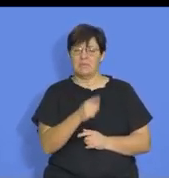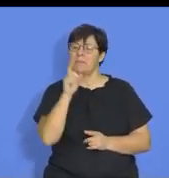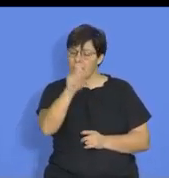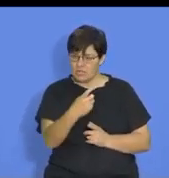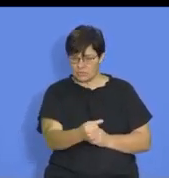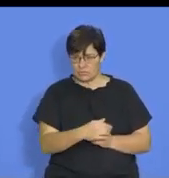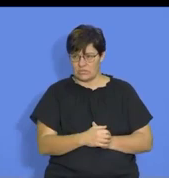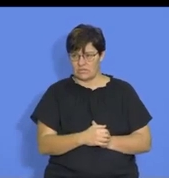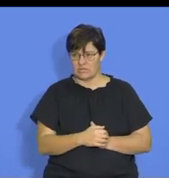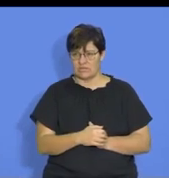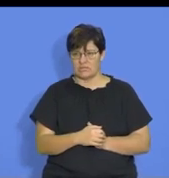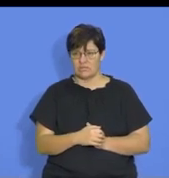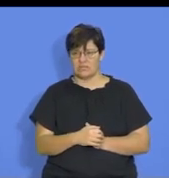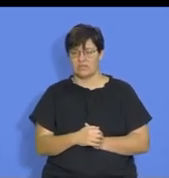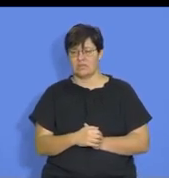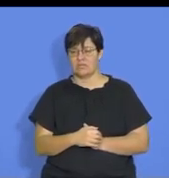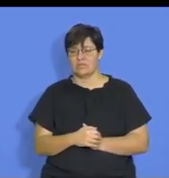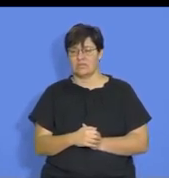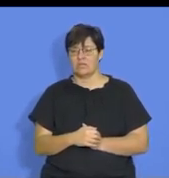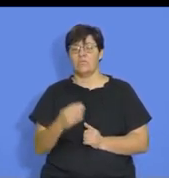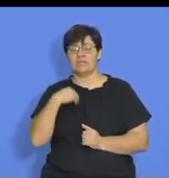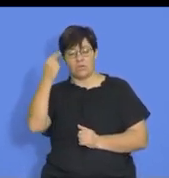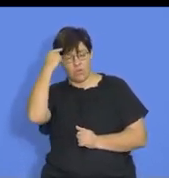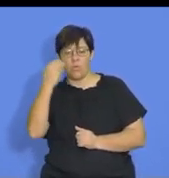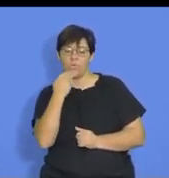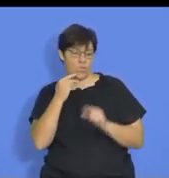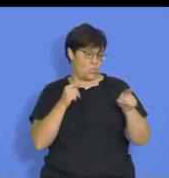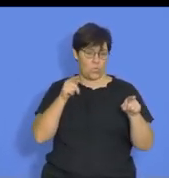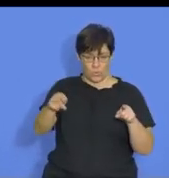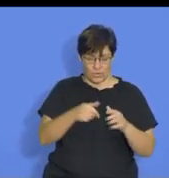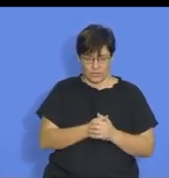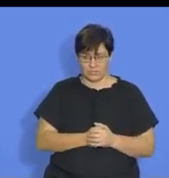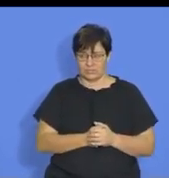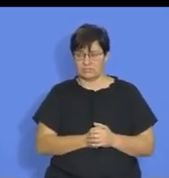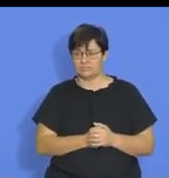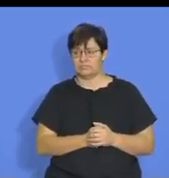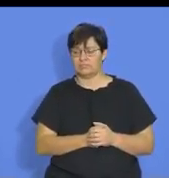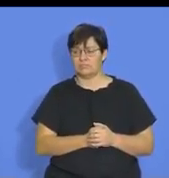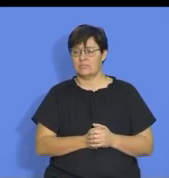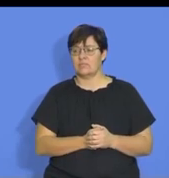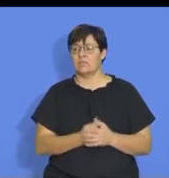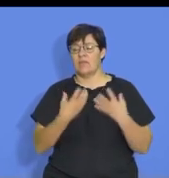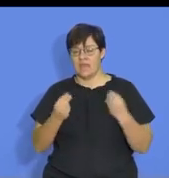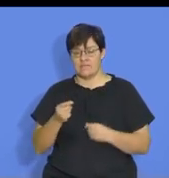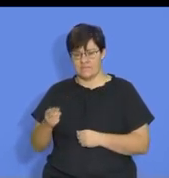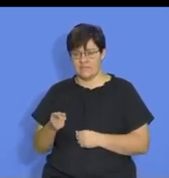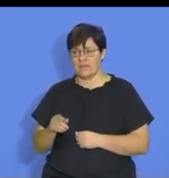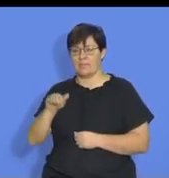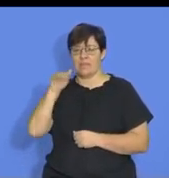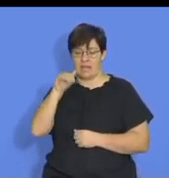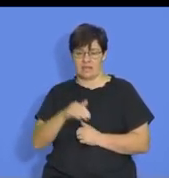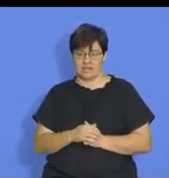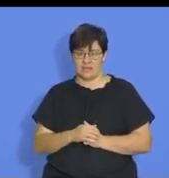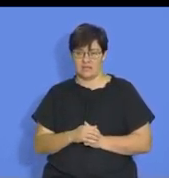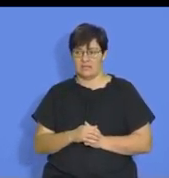know kids really don't enjoy doing that because you're so used to just writing drawings, but remember it's drawings, partner Candace, and